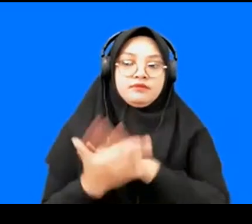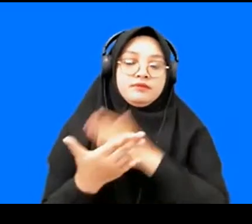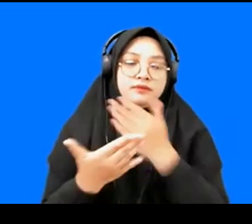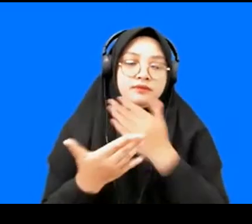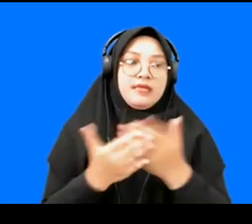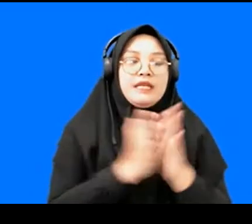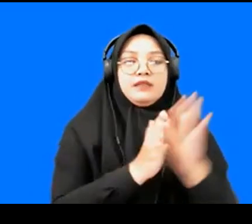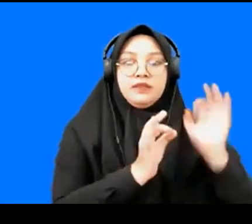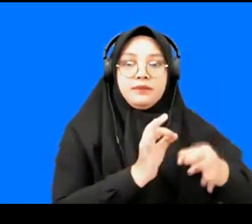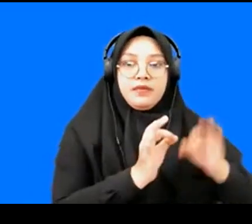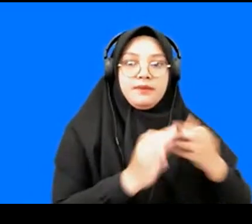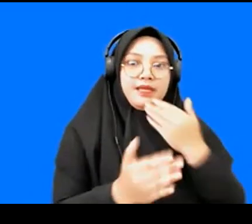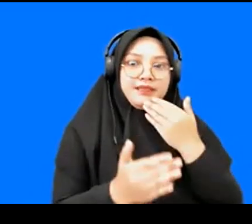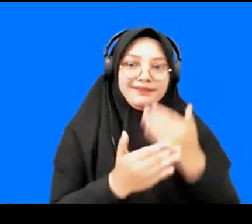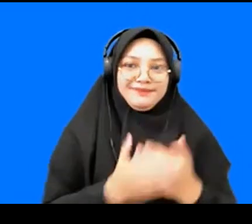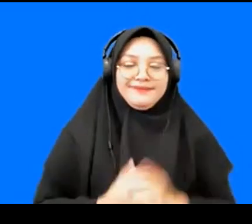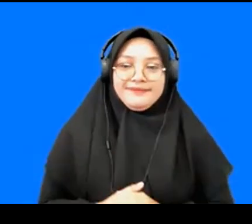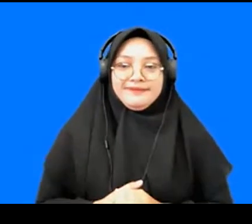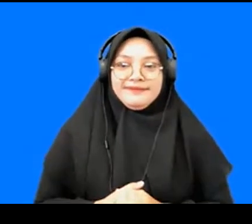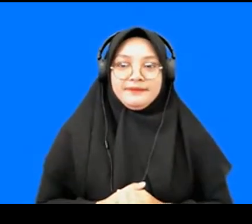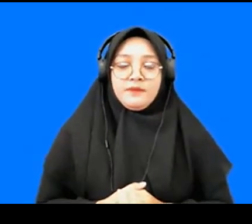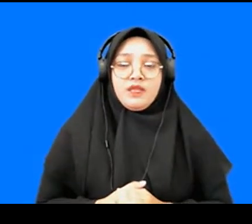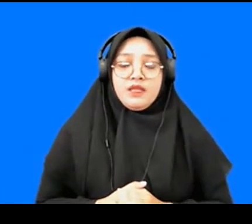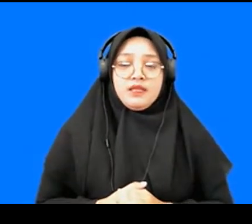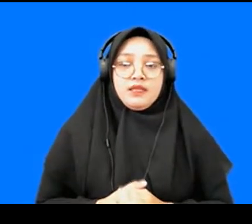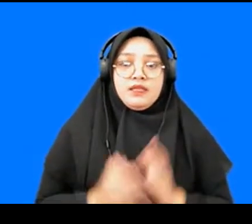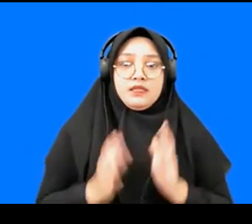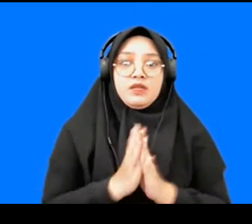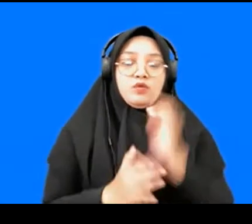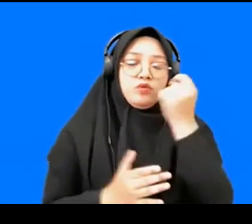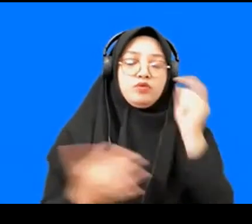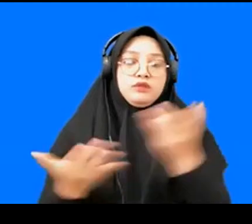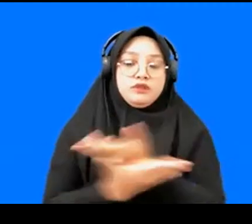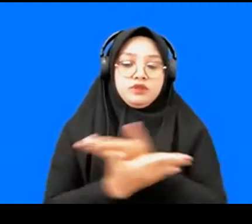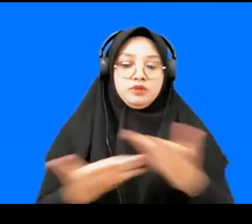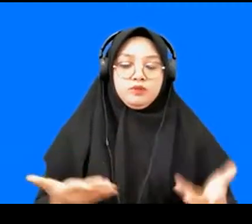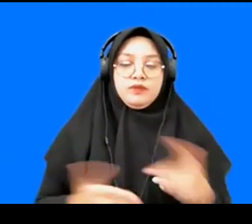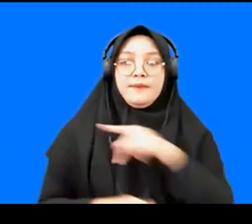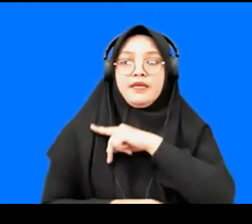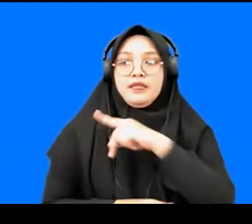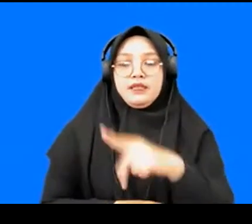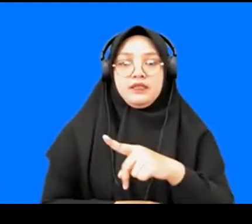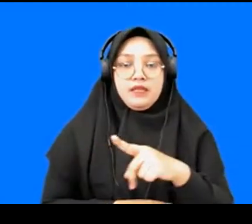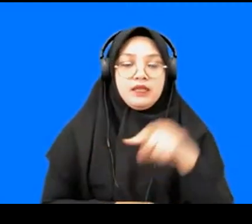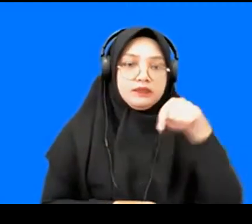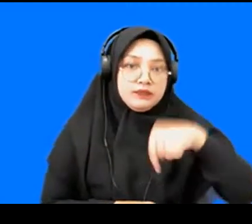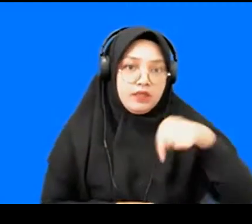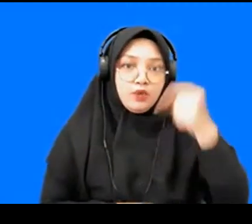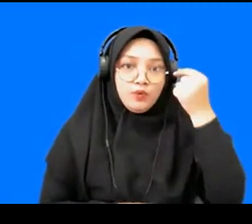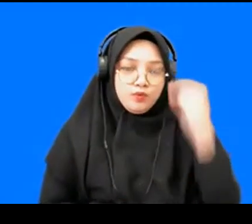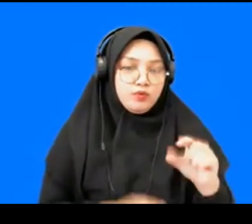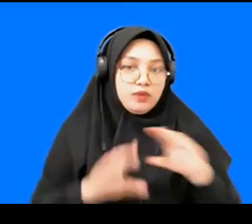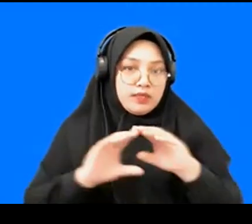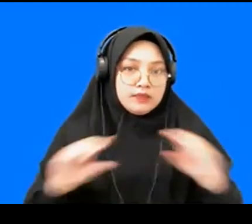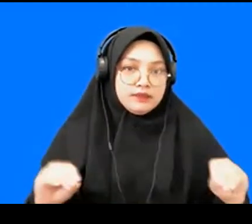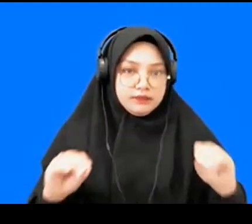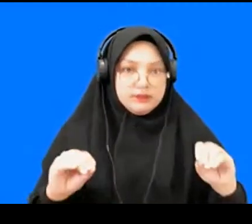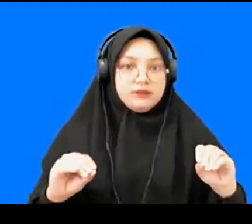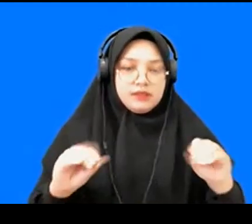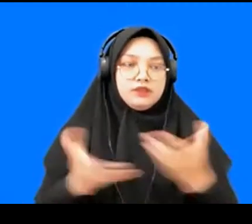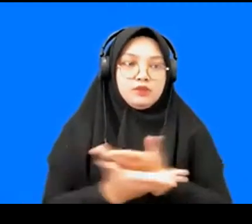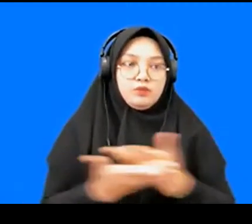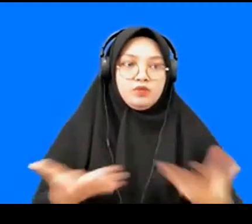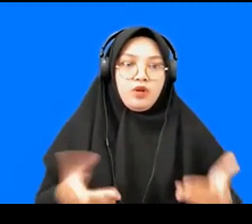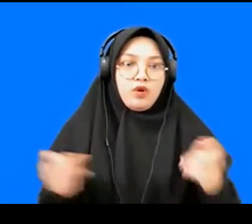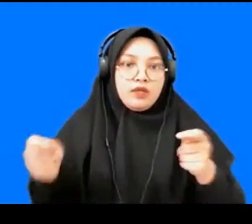And also the organizers, who has been investing your time on the logistic work, coordination, making sure that these